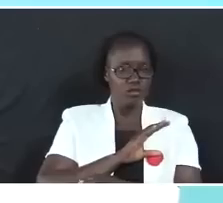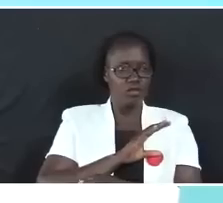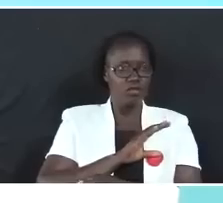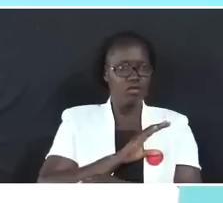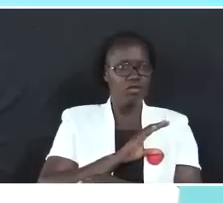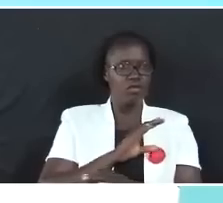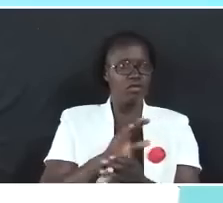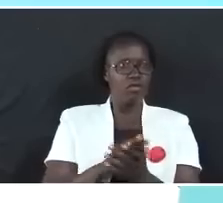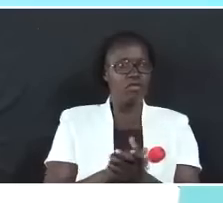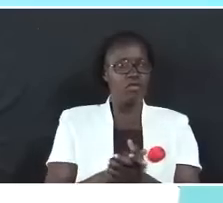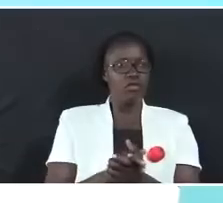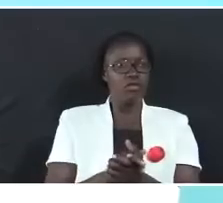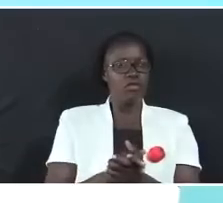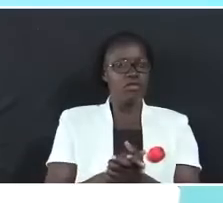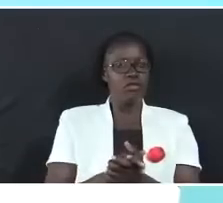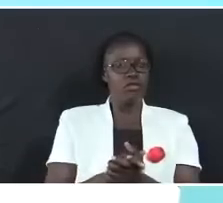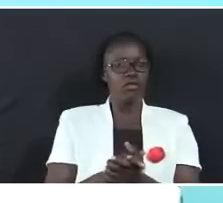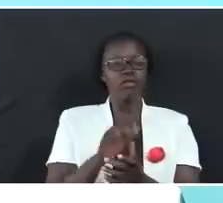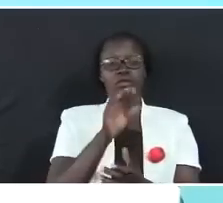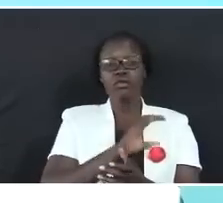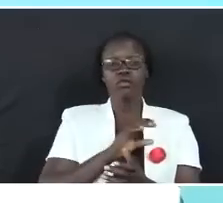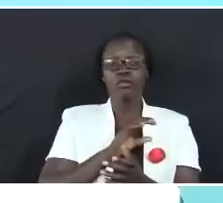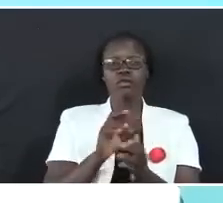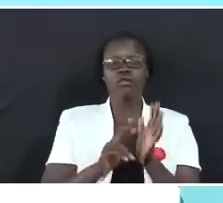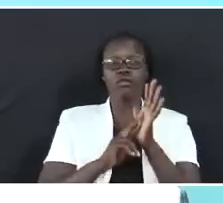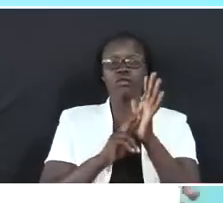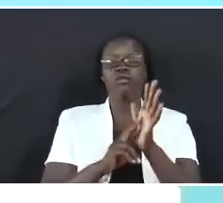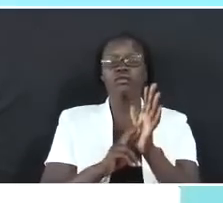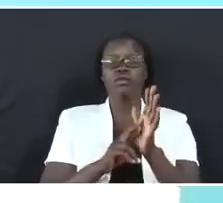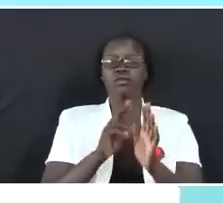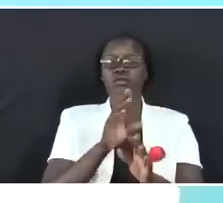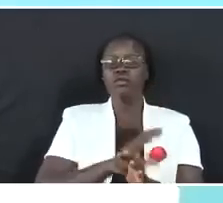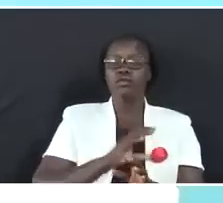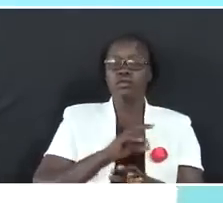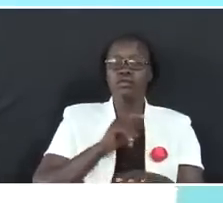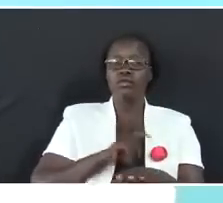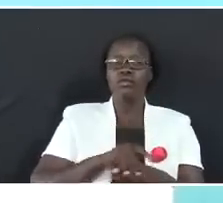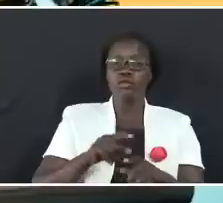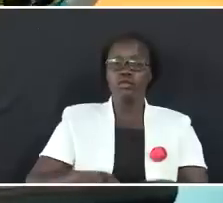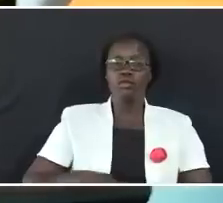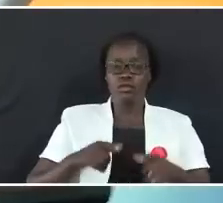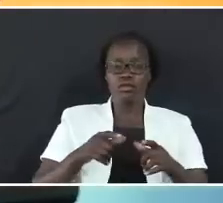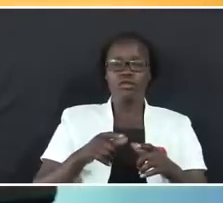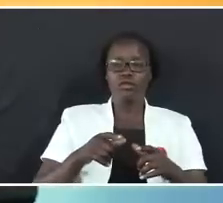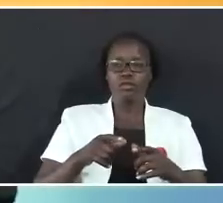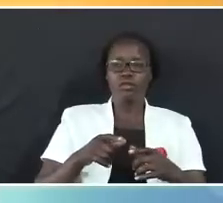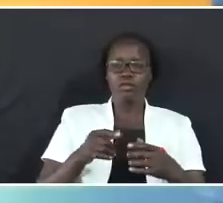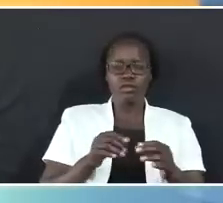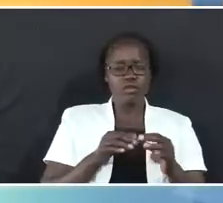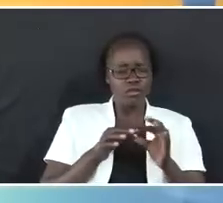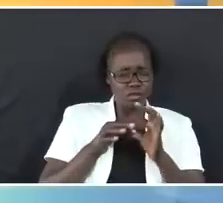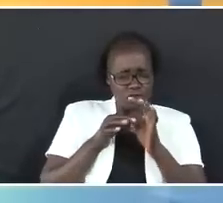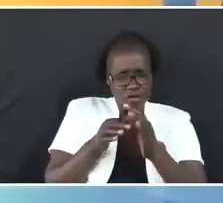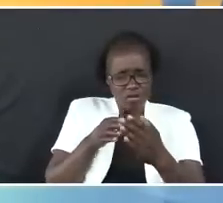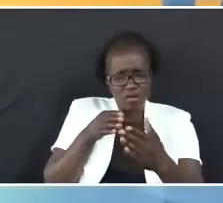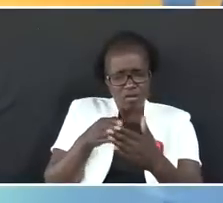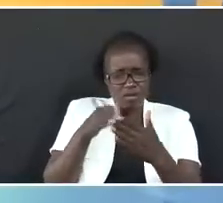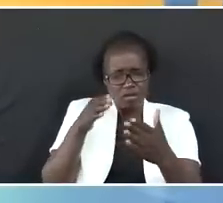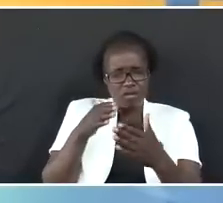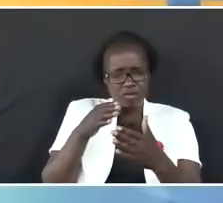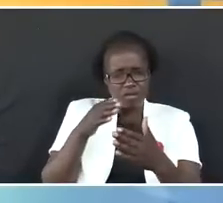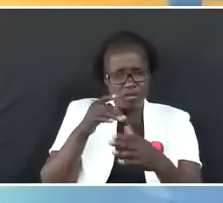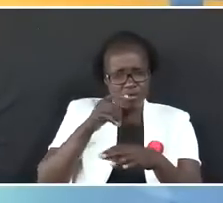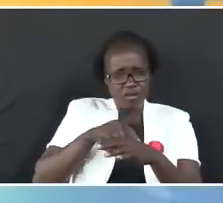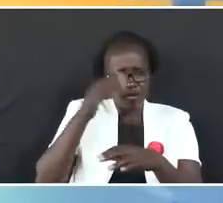Crisis reveals character. It is when life paints you into a corner, is when you will